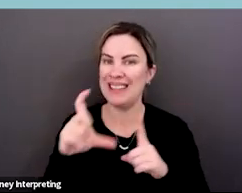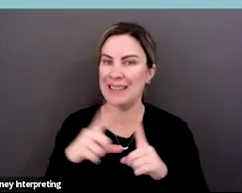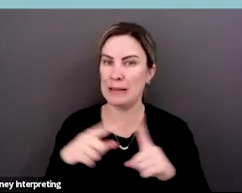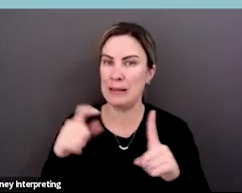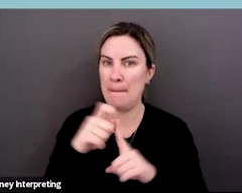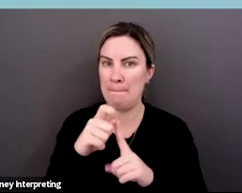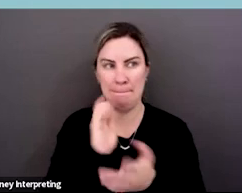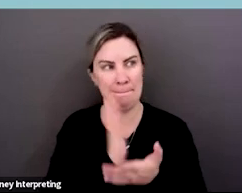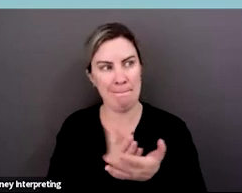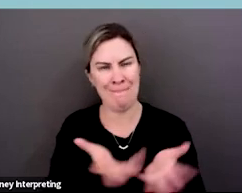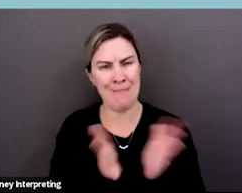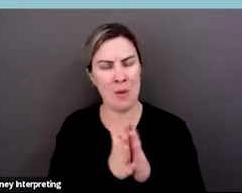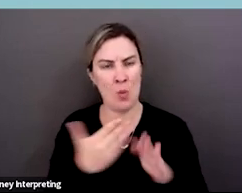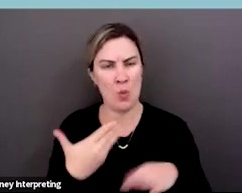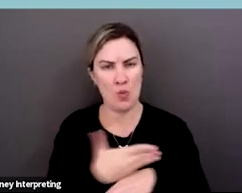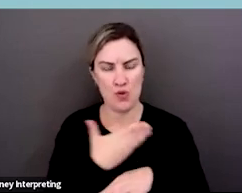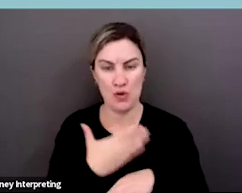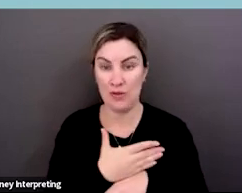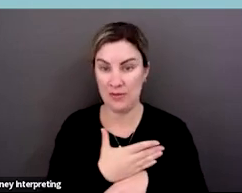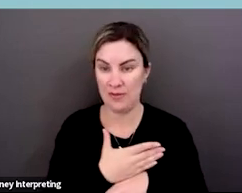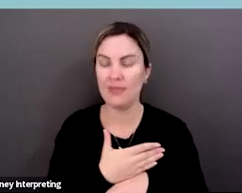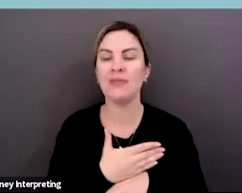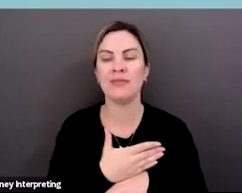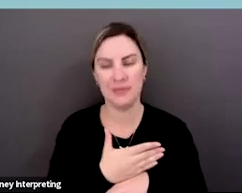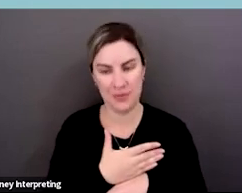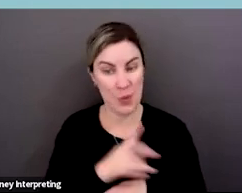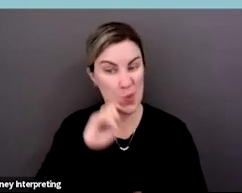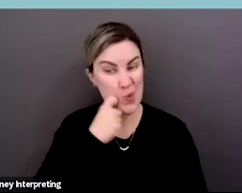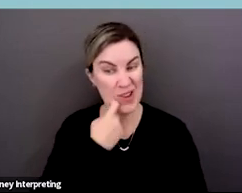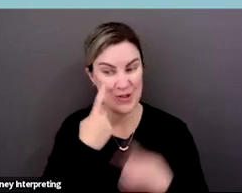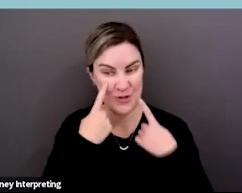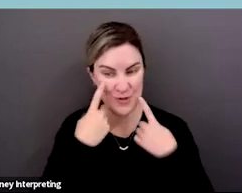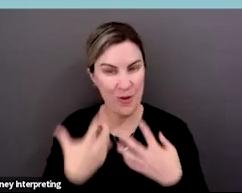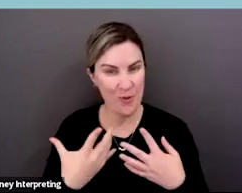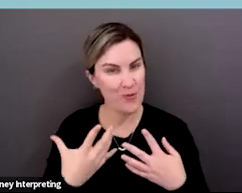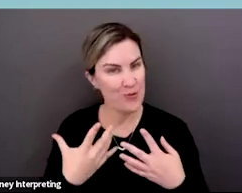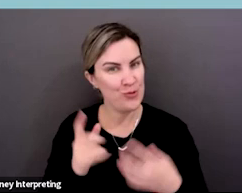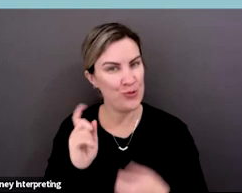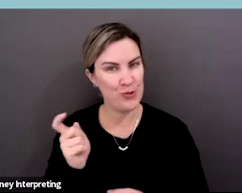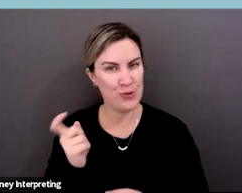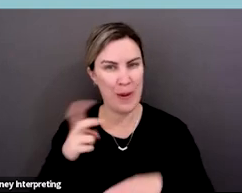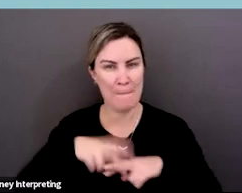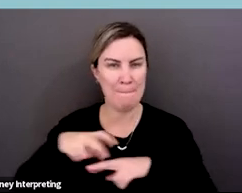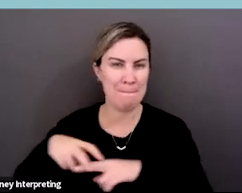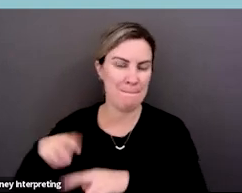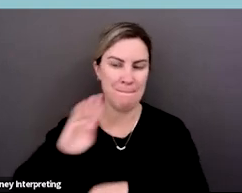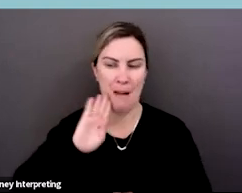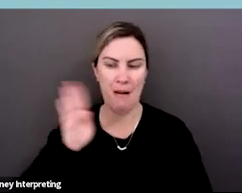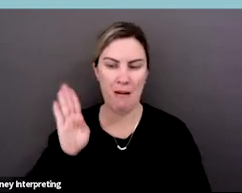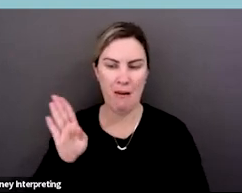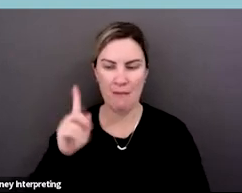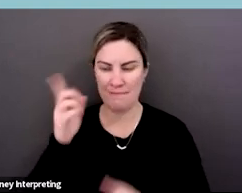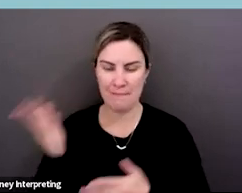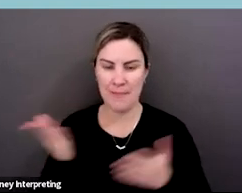But before you do that, don't sign off on this webinar, because we'll be doing just that really shortly in our panel as well. But for now, I'll